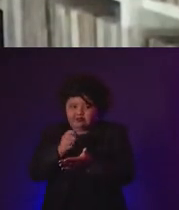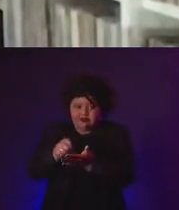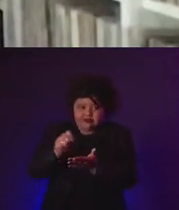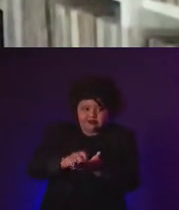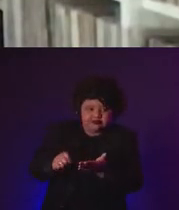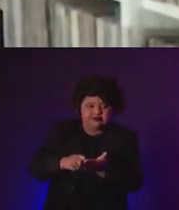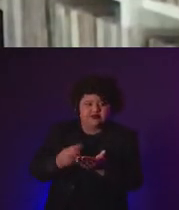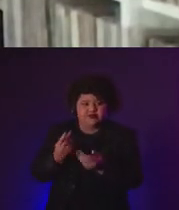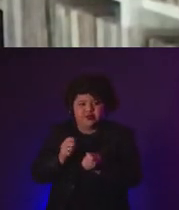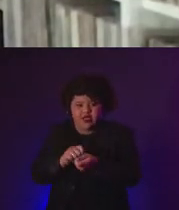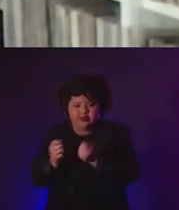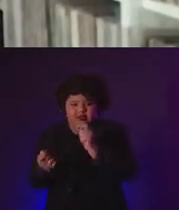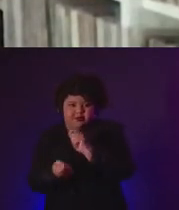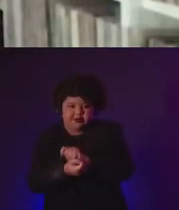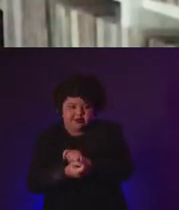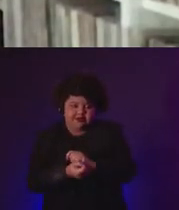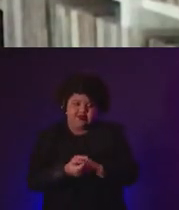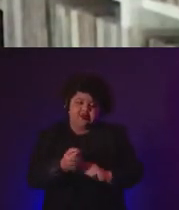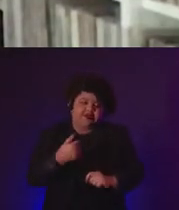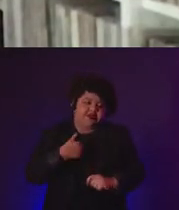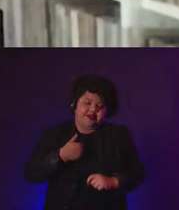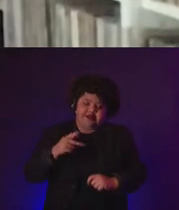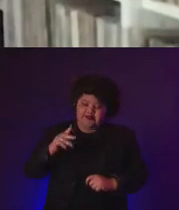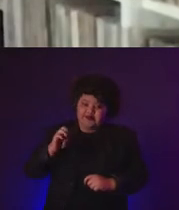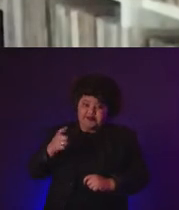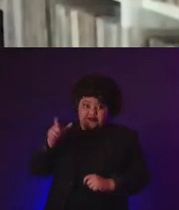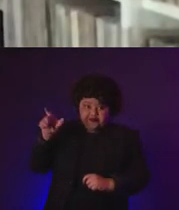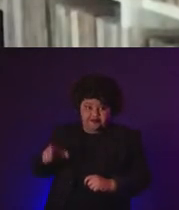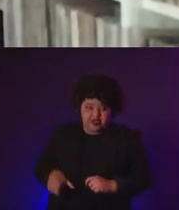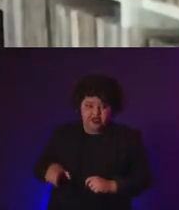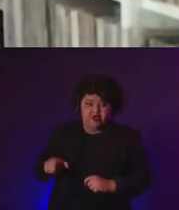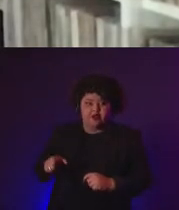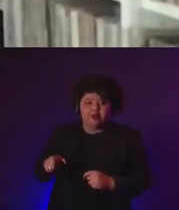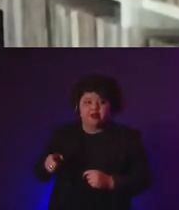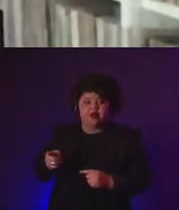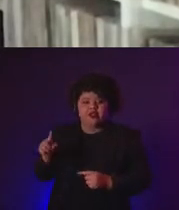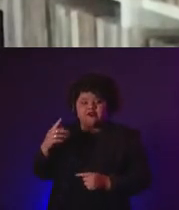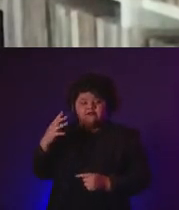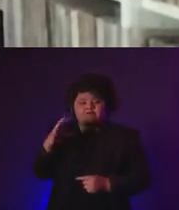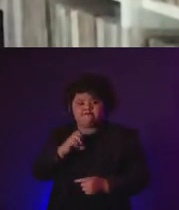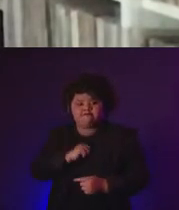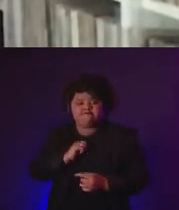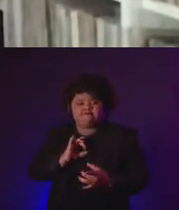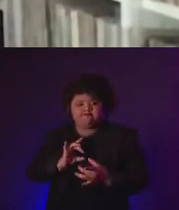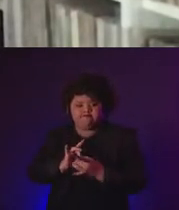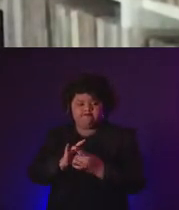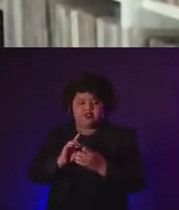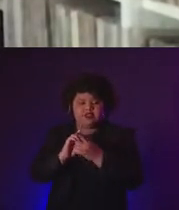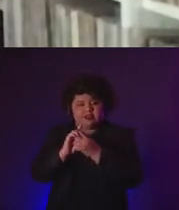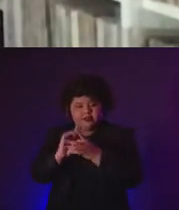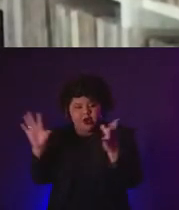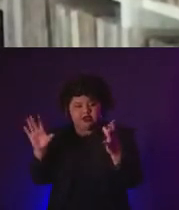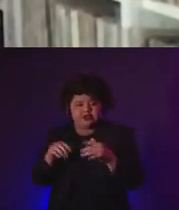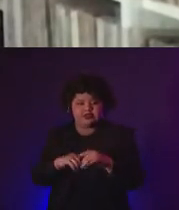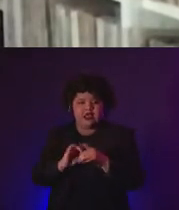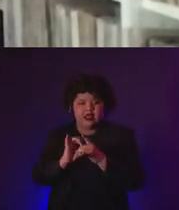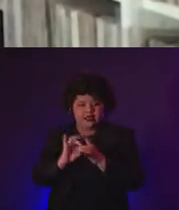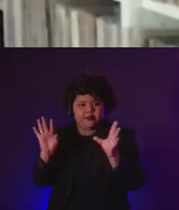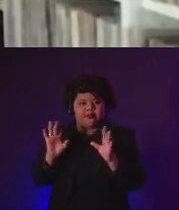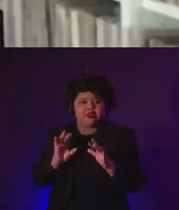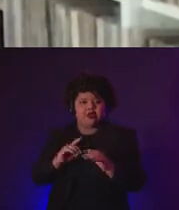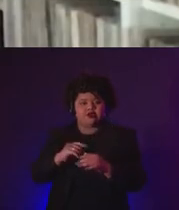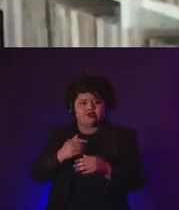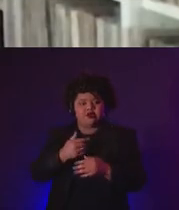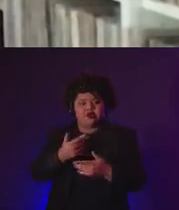passion: democracy, liberty, freedom, government that works for the citizens in a